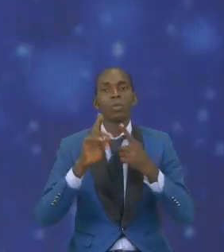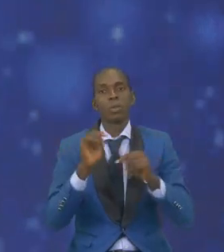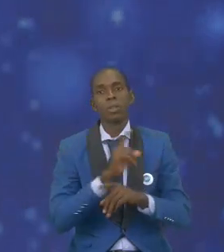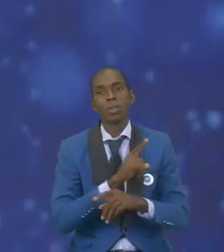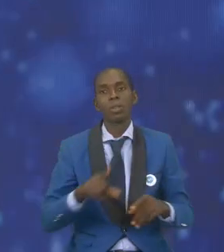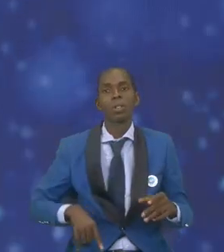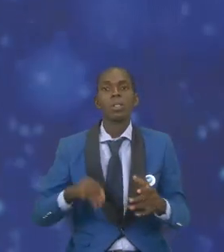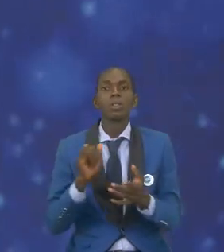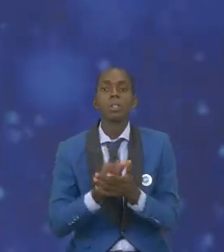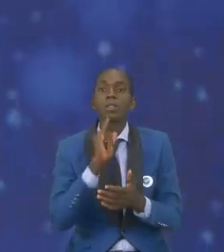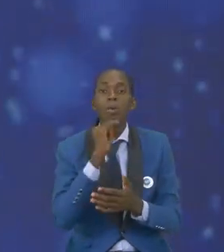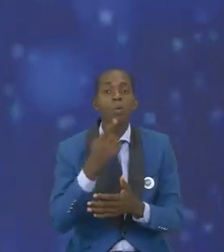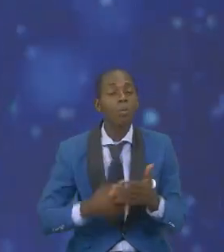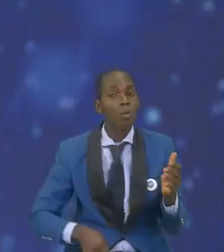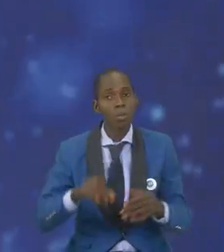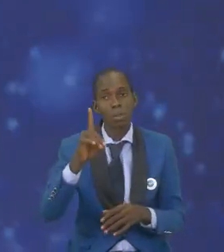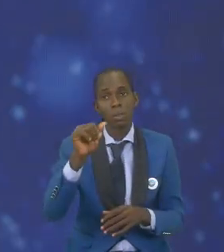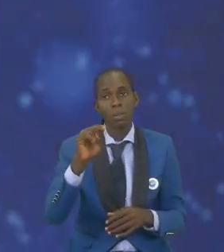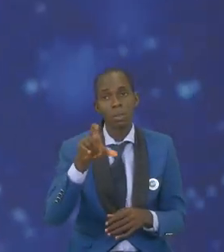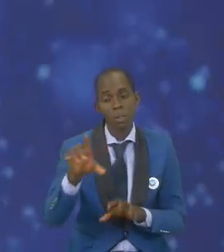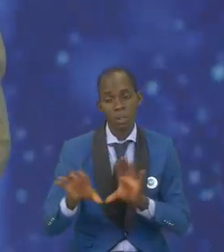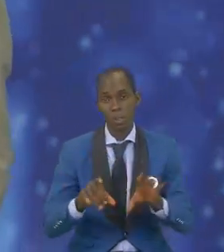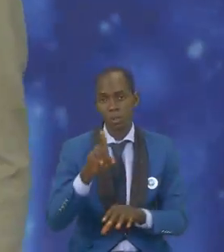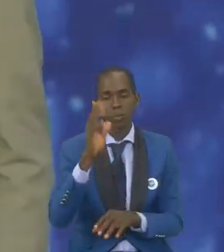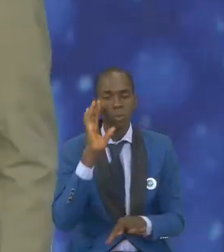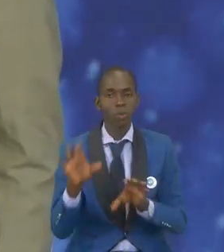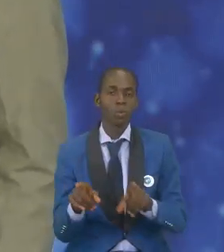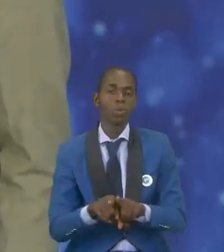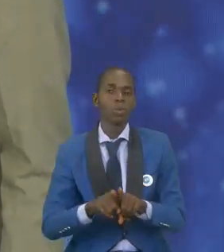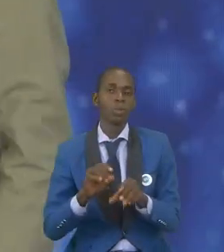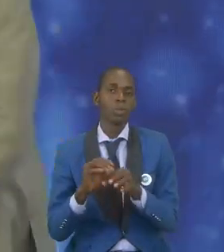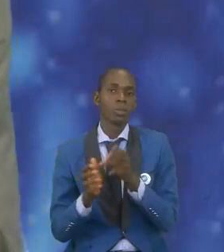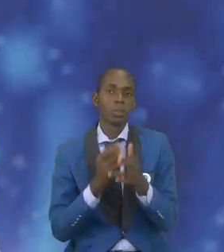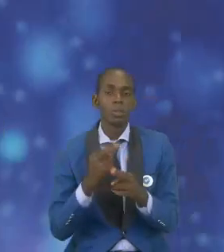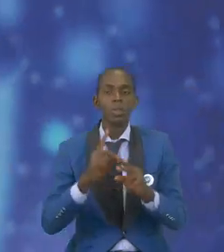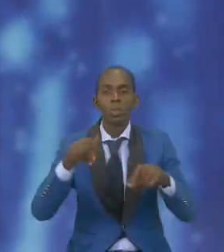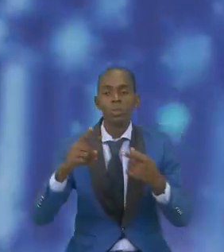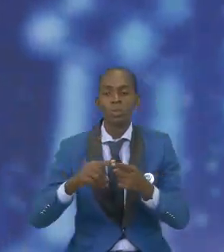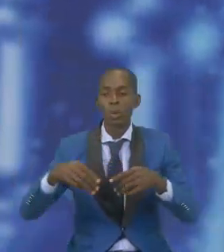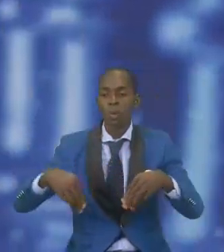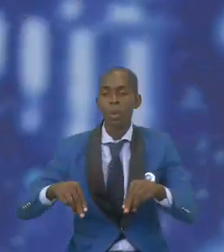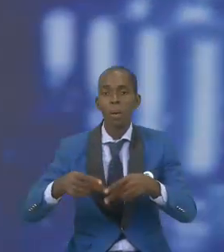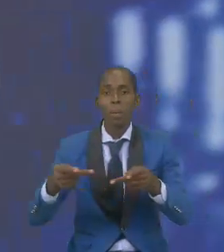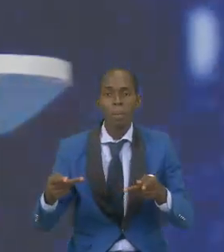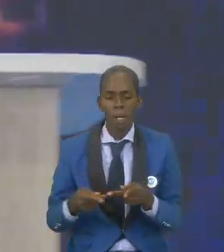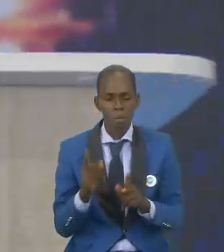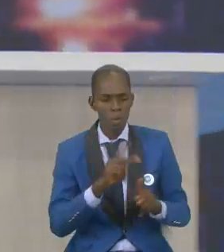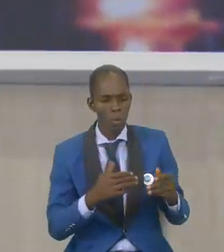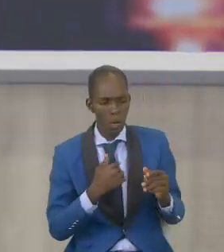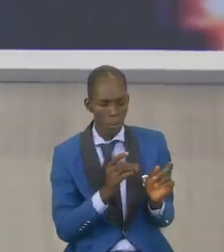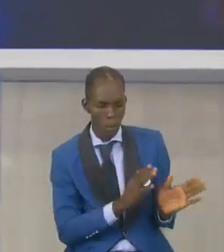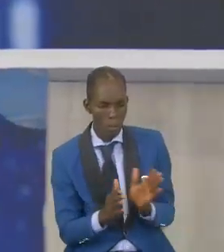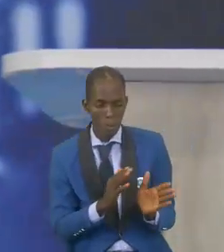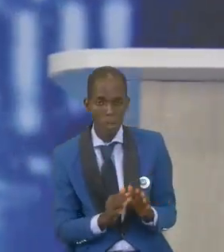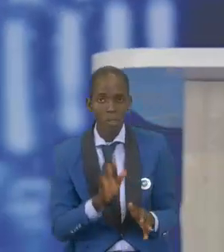That's what Daniel did. That's what you are going to do. You go to your market and they conspire together. They say there's only